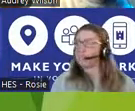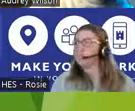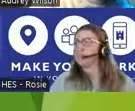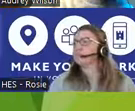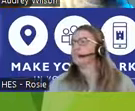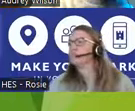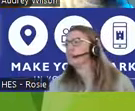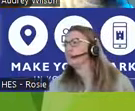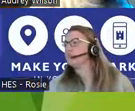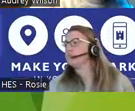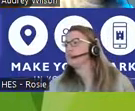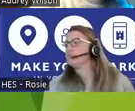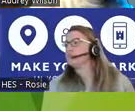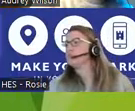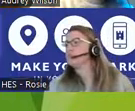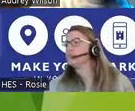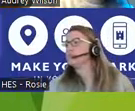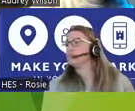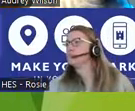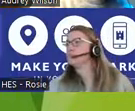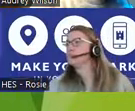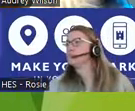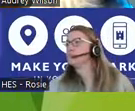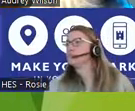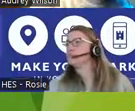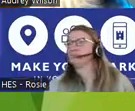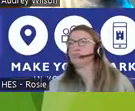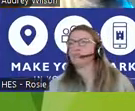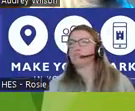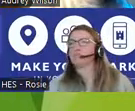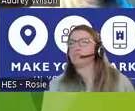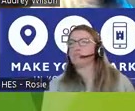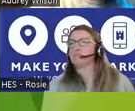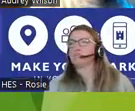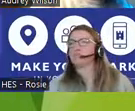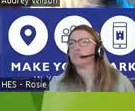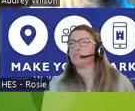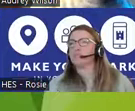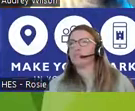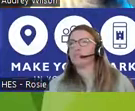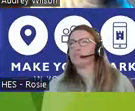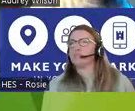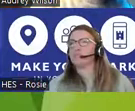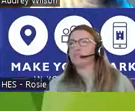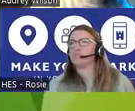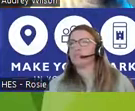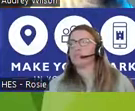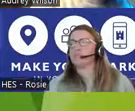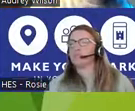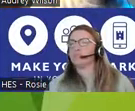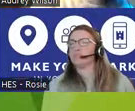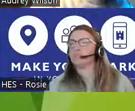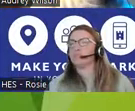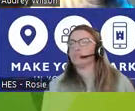project for teenage girls who didn't know how to ride a bike. So it was a whole host of different projects. And brilliantly, if